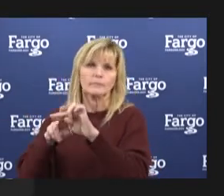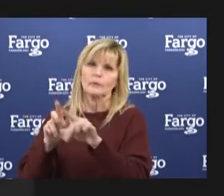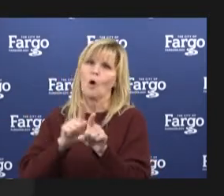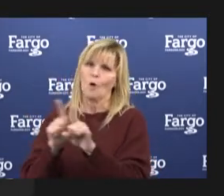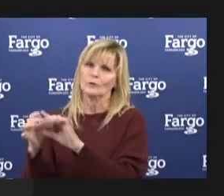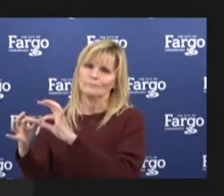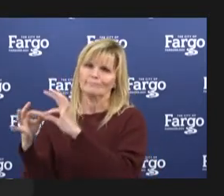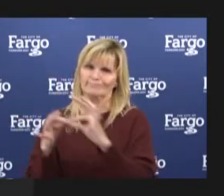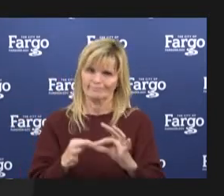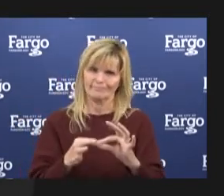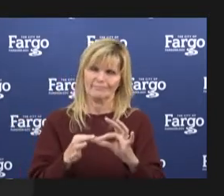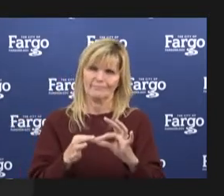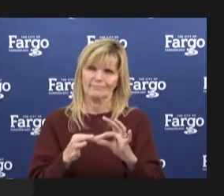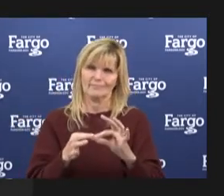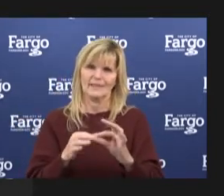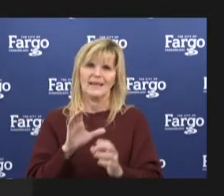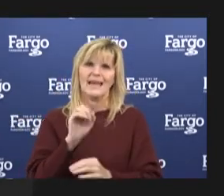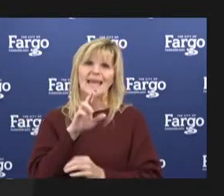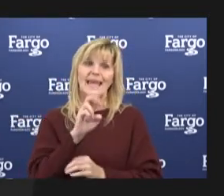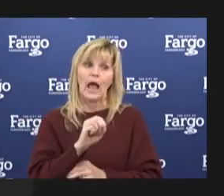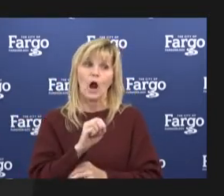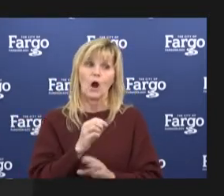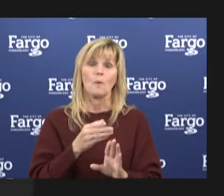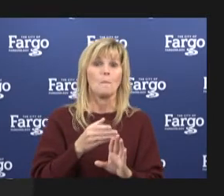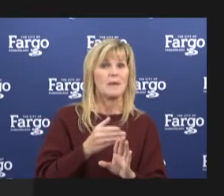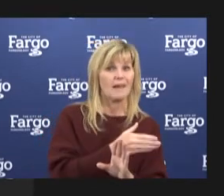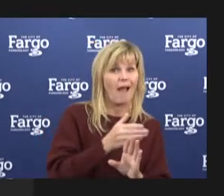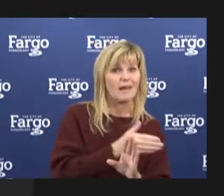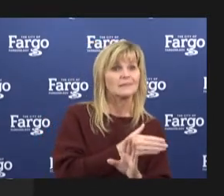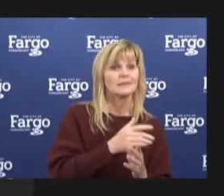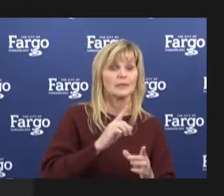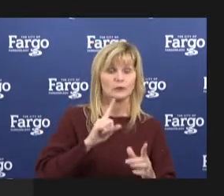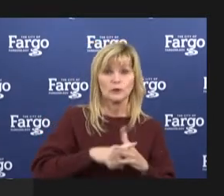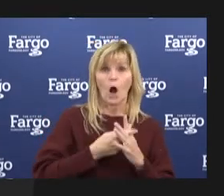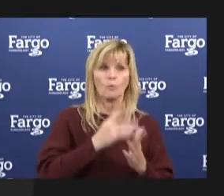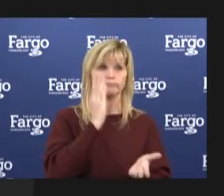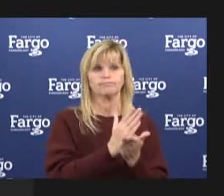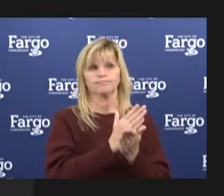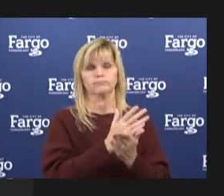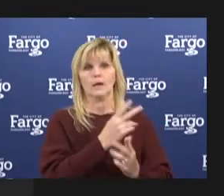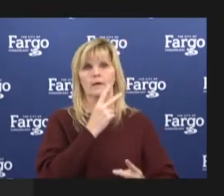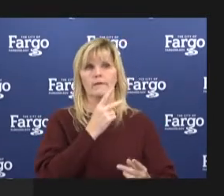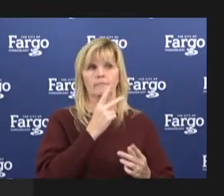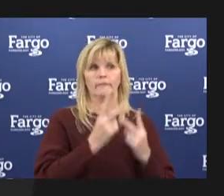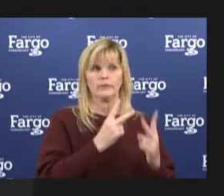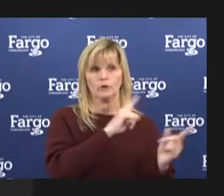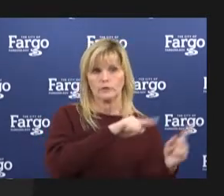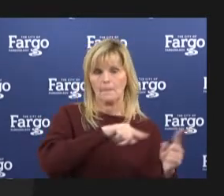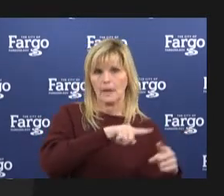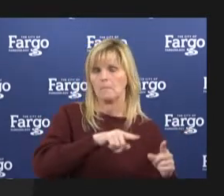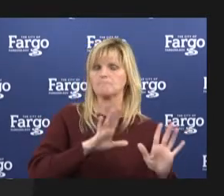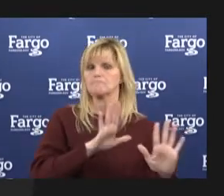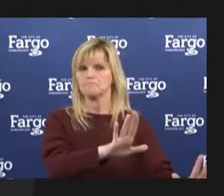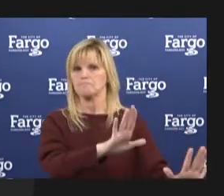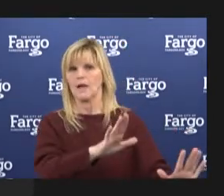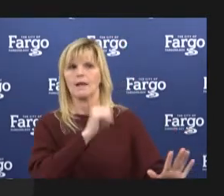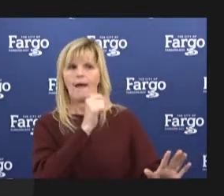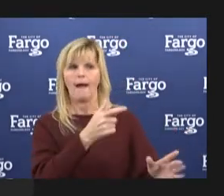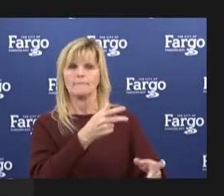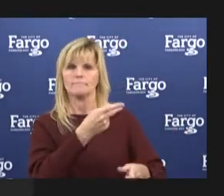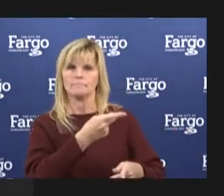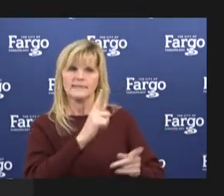tied to care that was deferred early in the pandemic and now has become more serious for patients needing more urgent